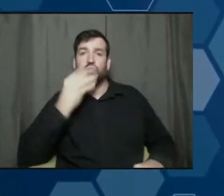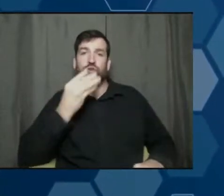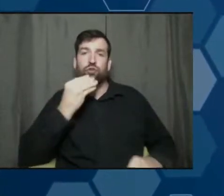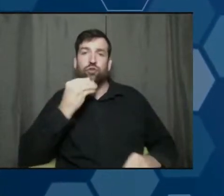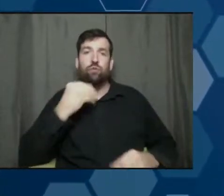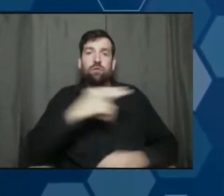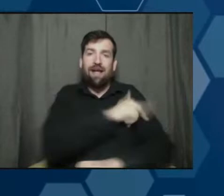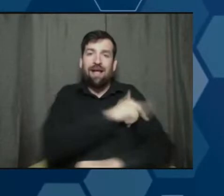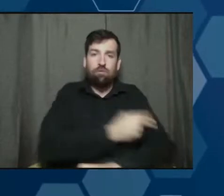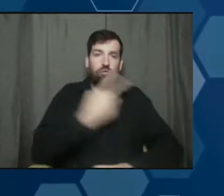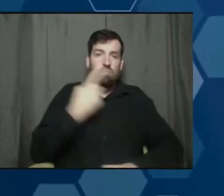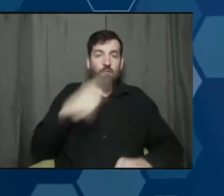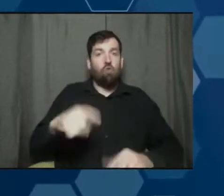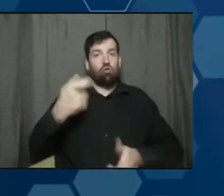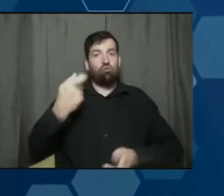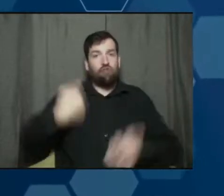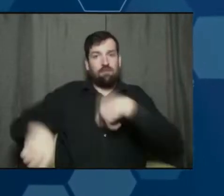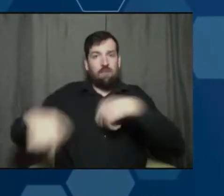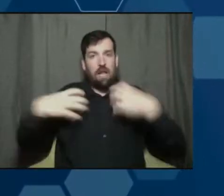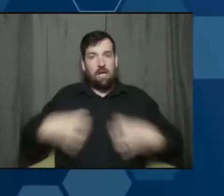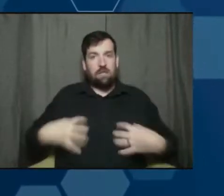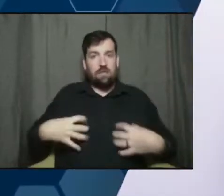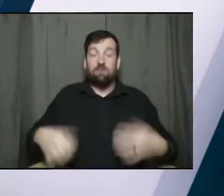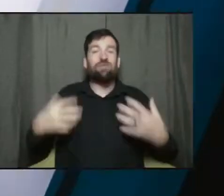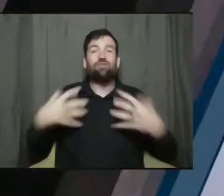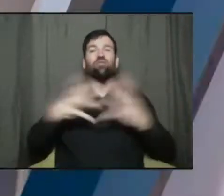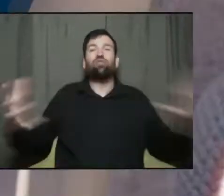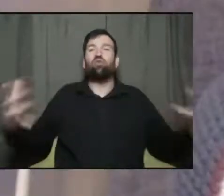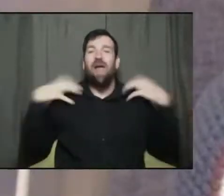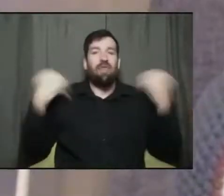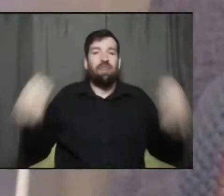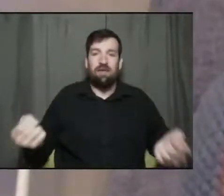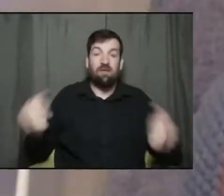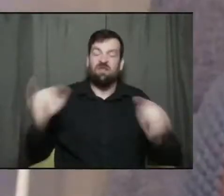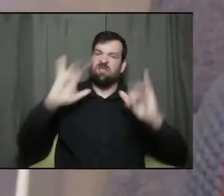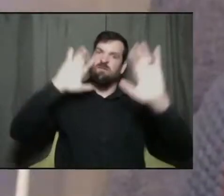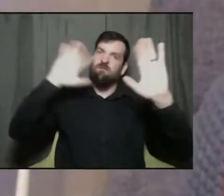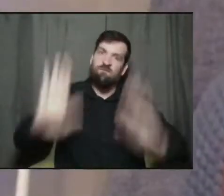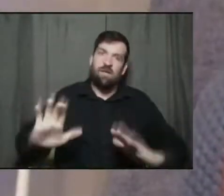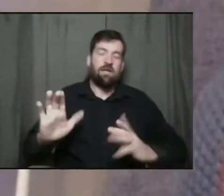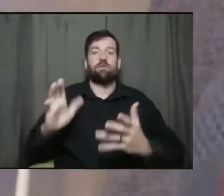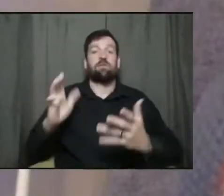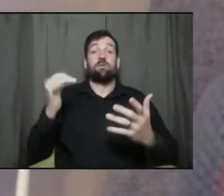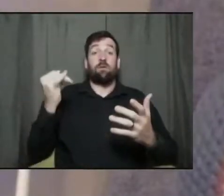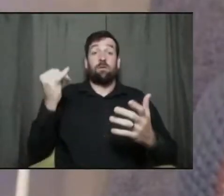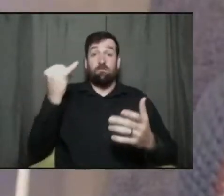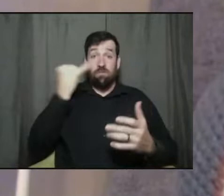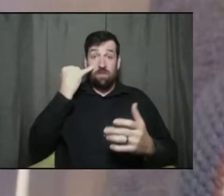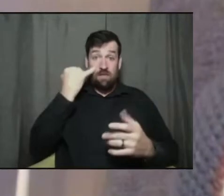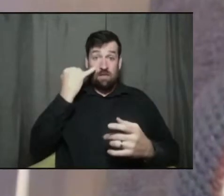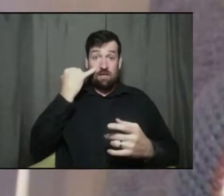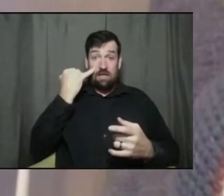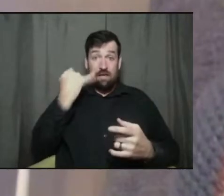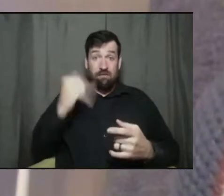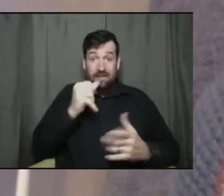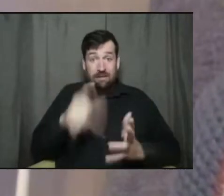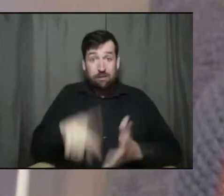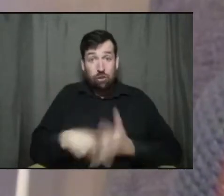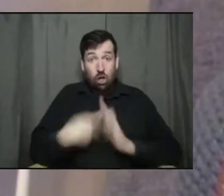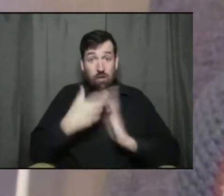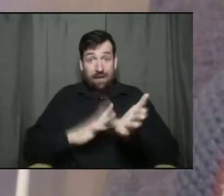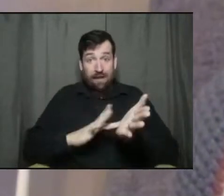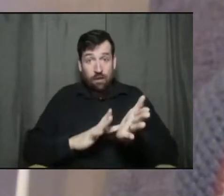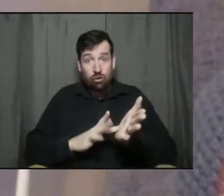said I'm too healthy now, which is fantastic. If I hadn't started on Trikafta when I did, I would definitely